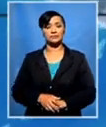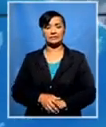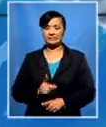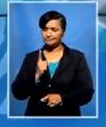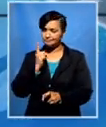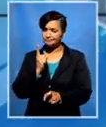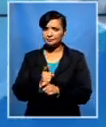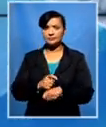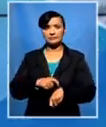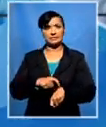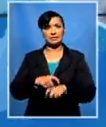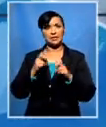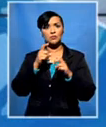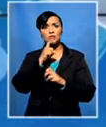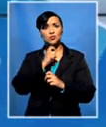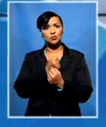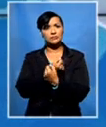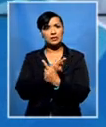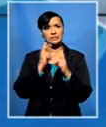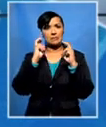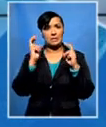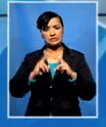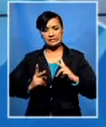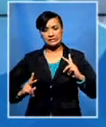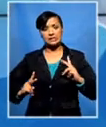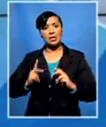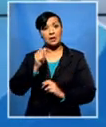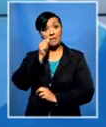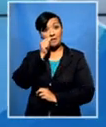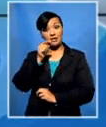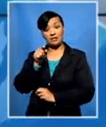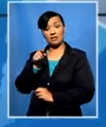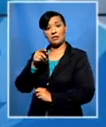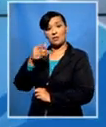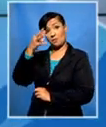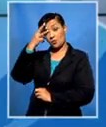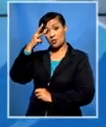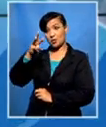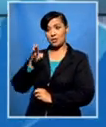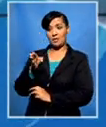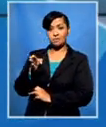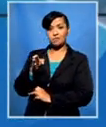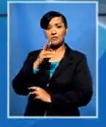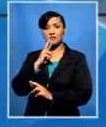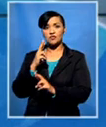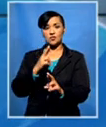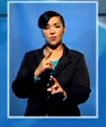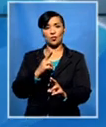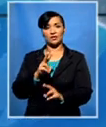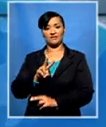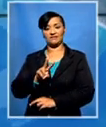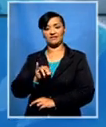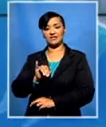difficult day for commuters in Mamelodi this morning, and somebody who's been there watching the story unfold is our reporter